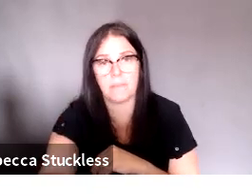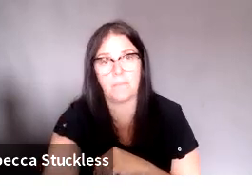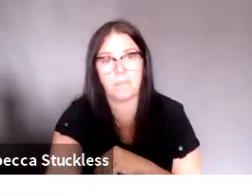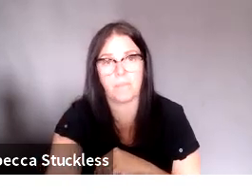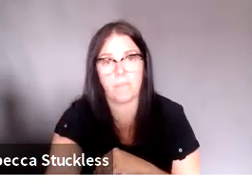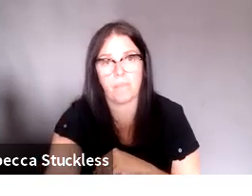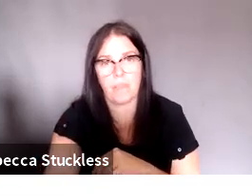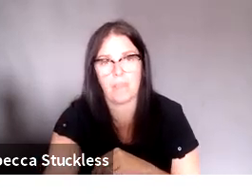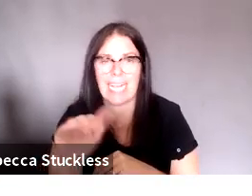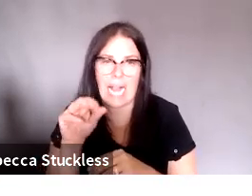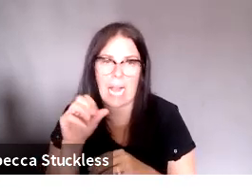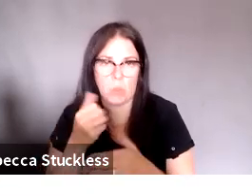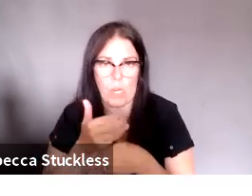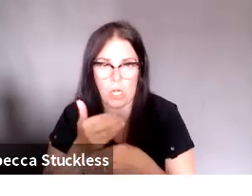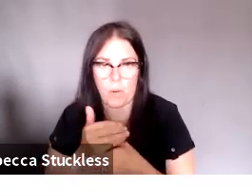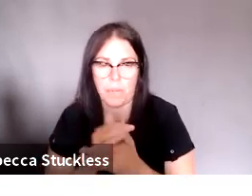window.